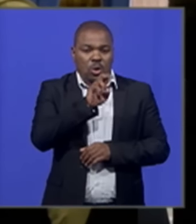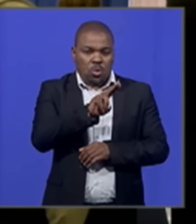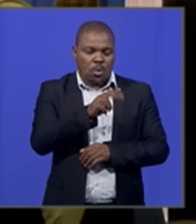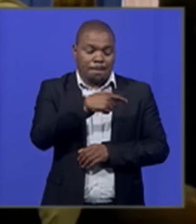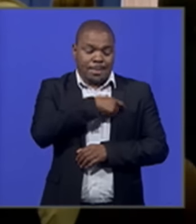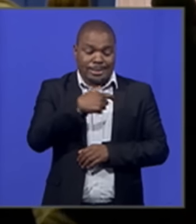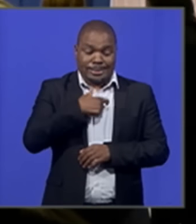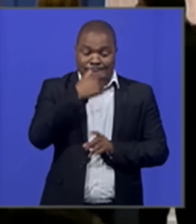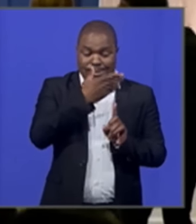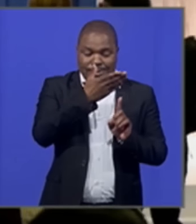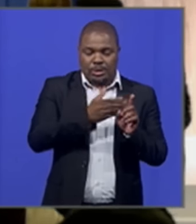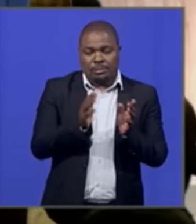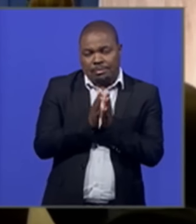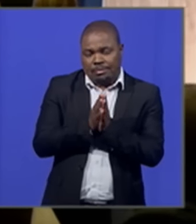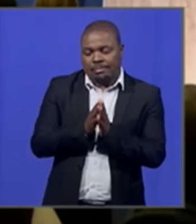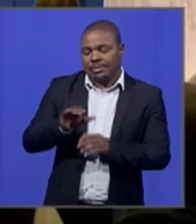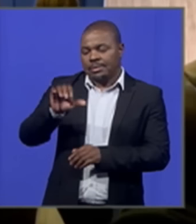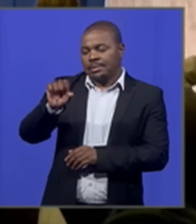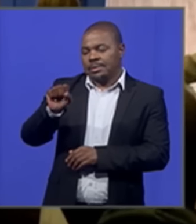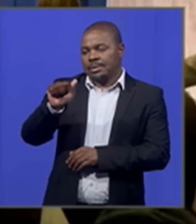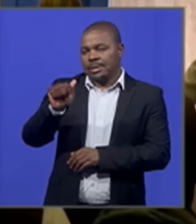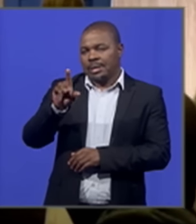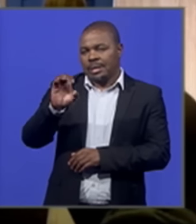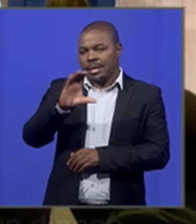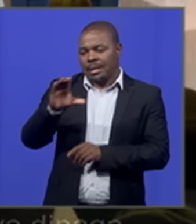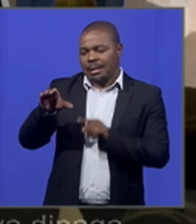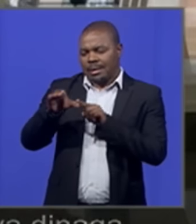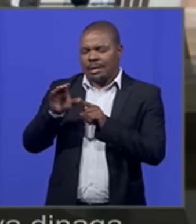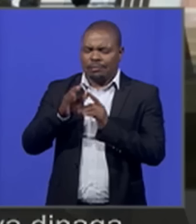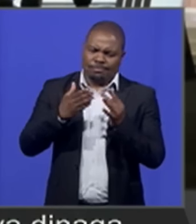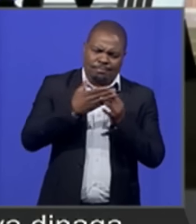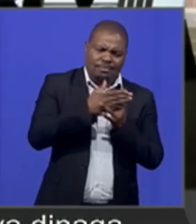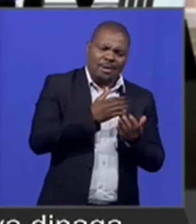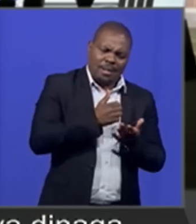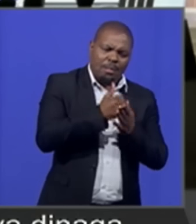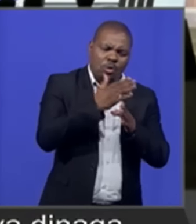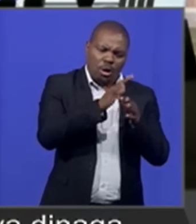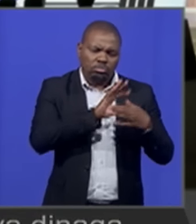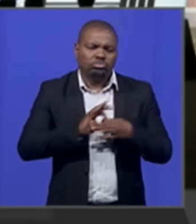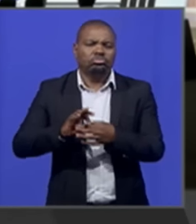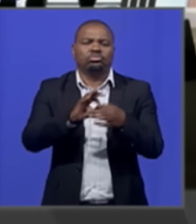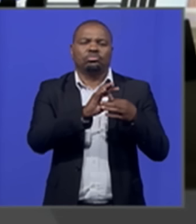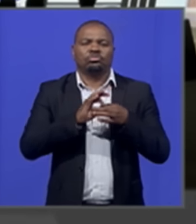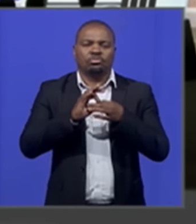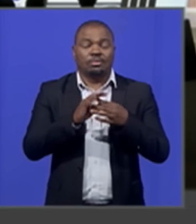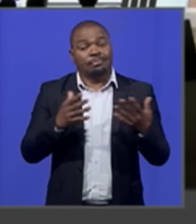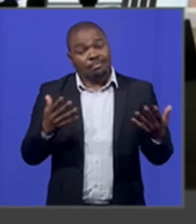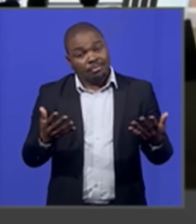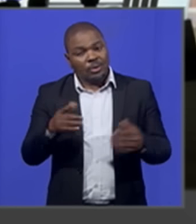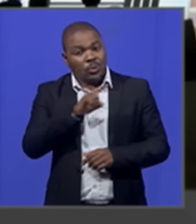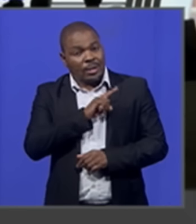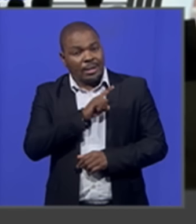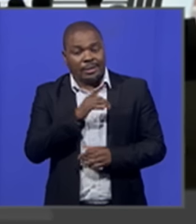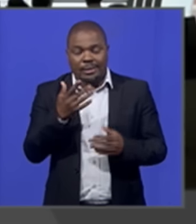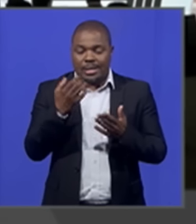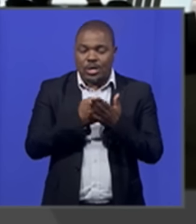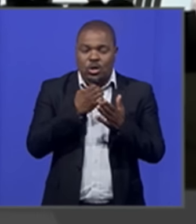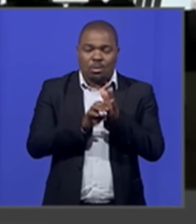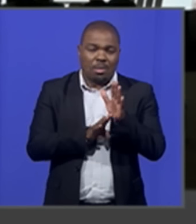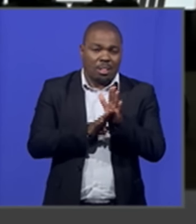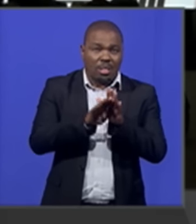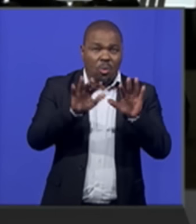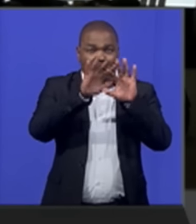o ipileditše go selete sa SADC go tsena seemo ka bogare go šoma mmogo kgabagareng ga ditlhohlo tša go fokotšega ga kgolo ya